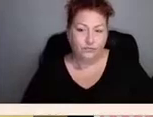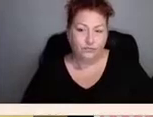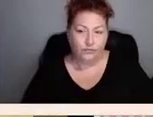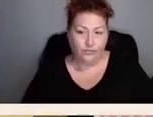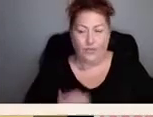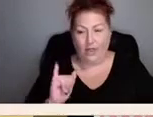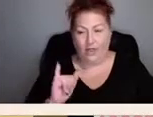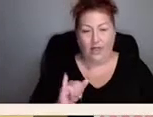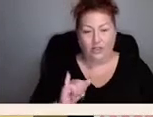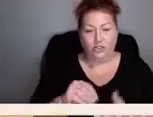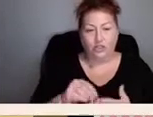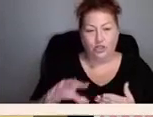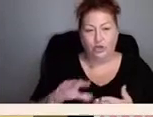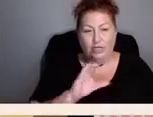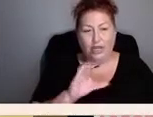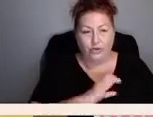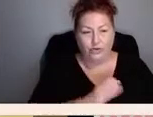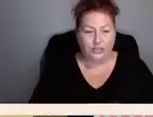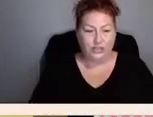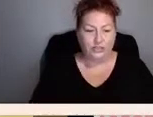Those are our student characteristics.